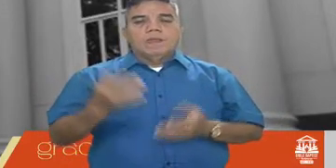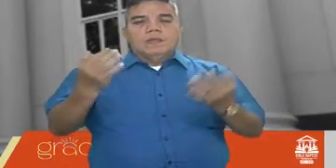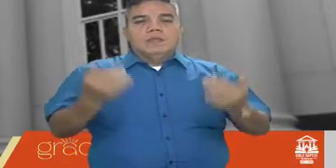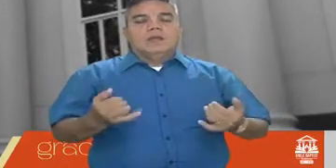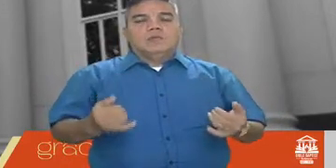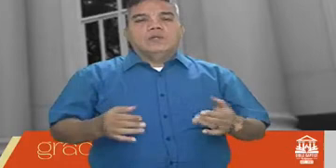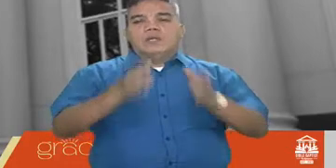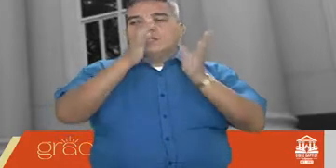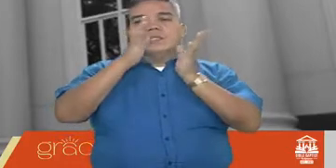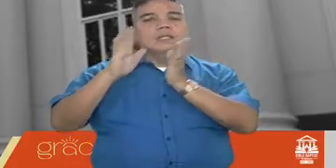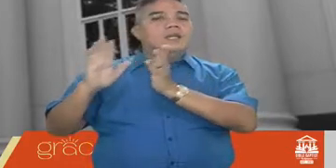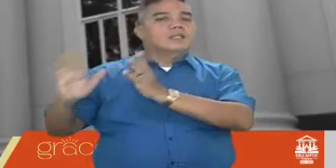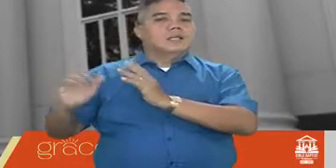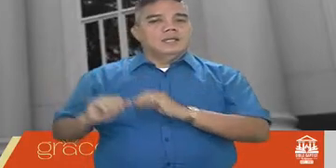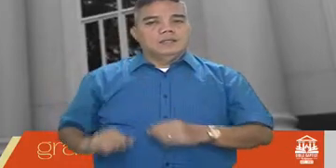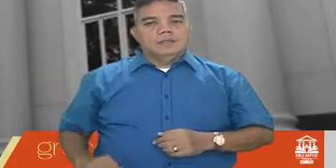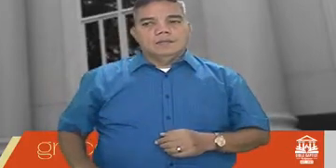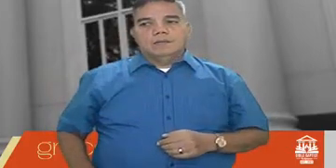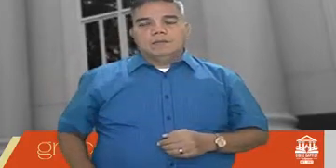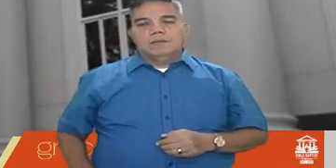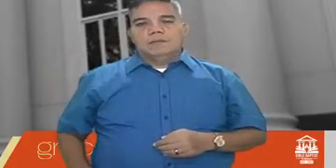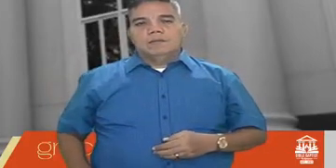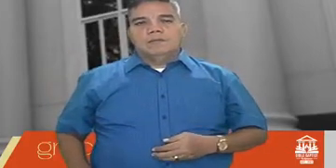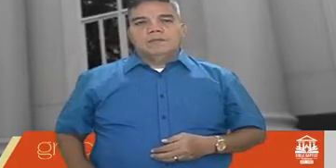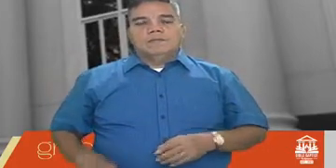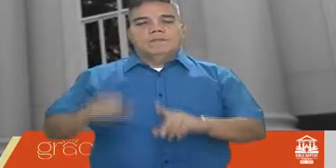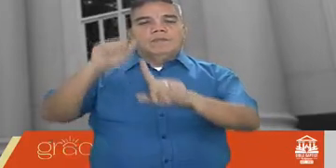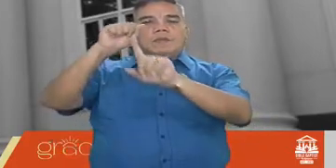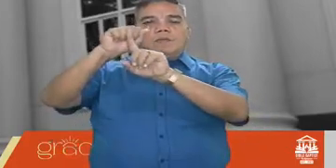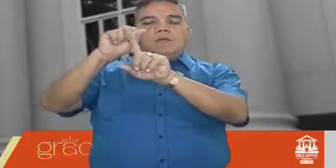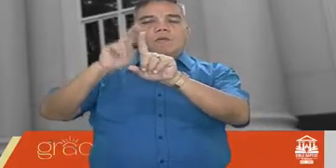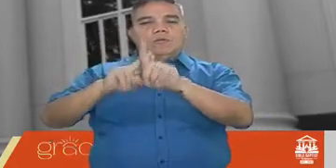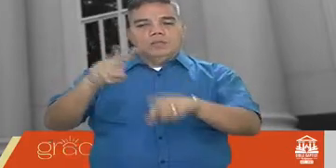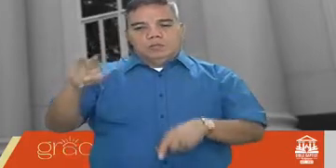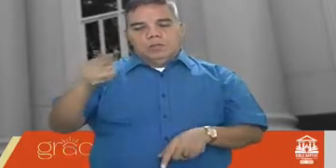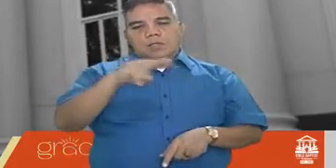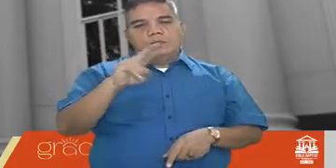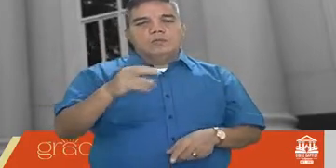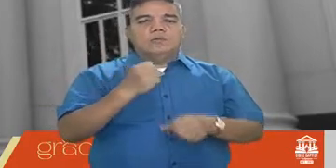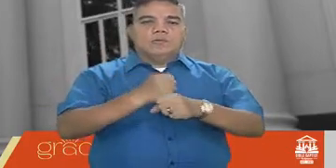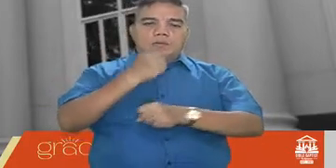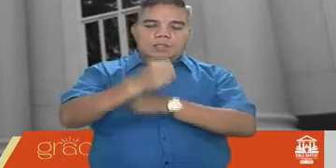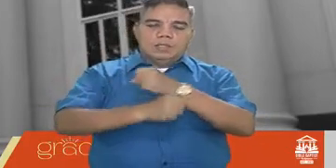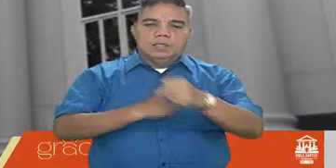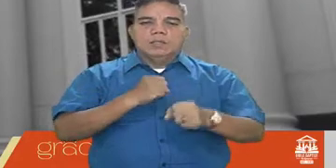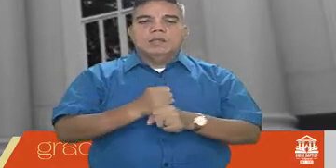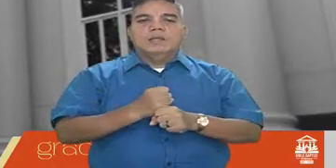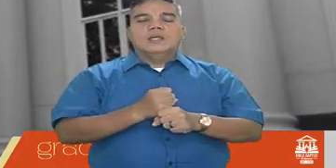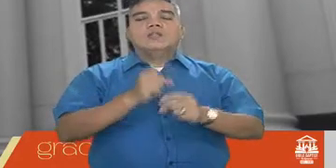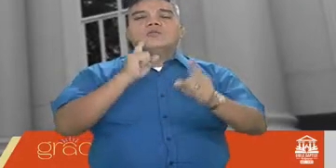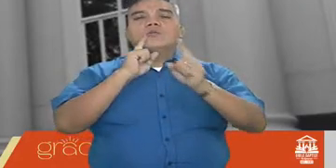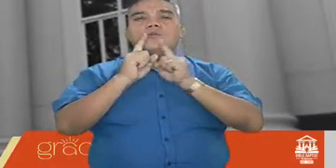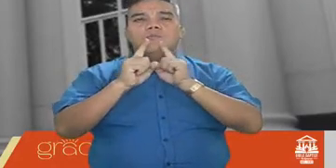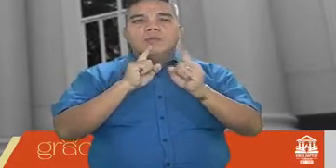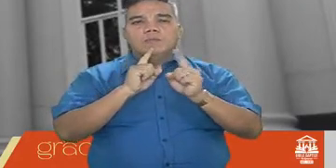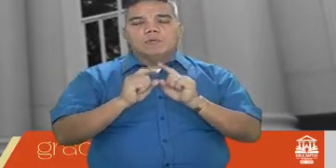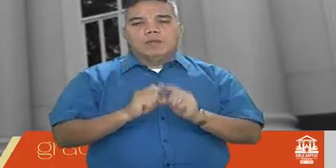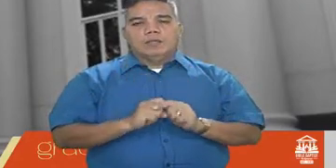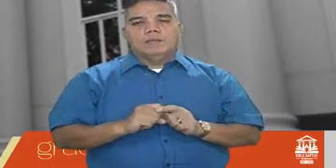So we are setting aside August 22 this year to be able to celebrate, to